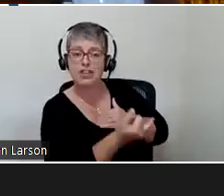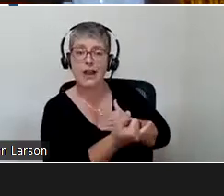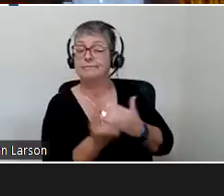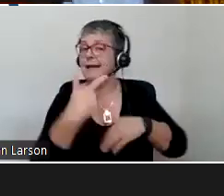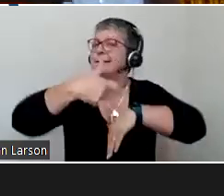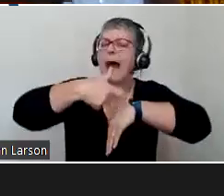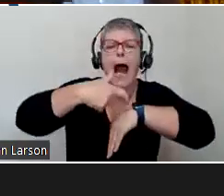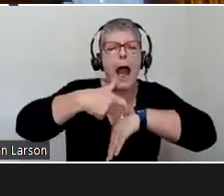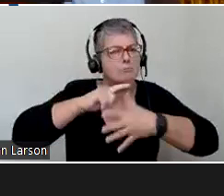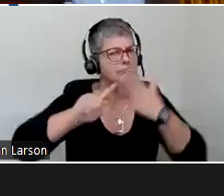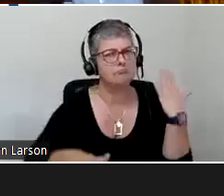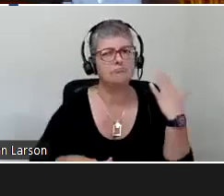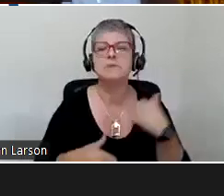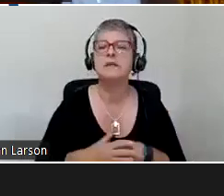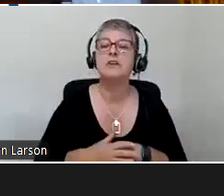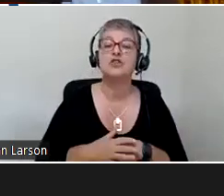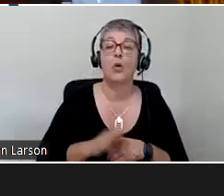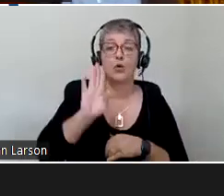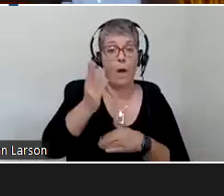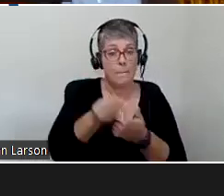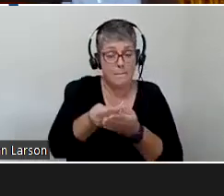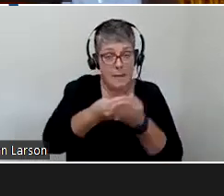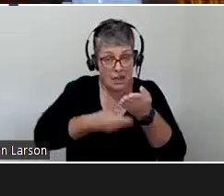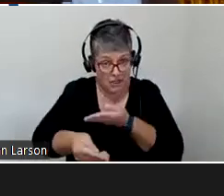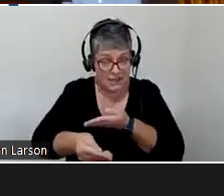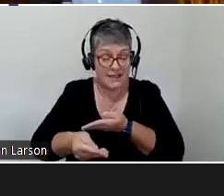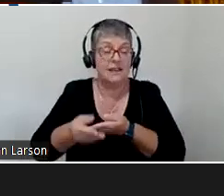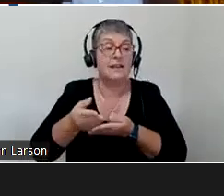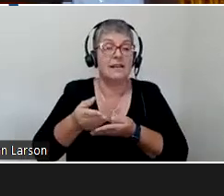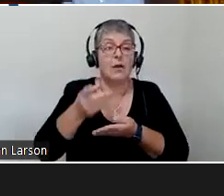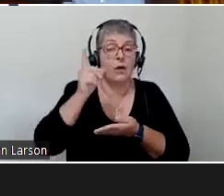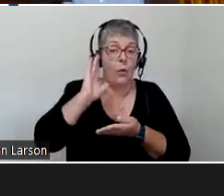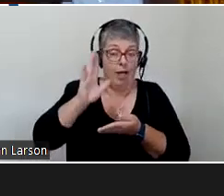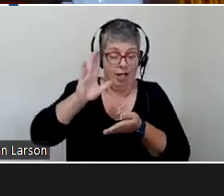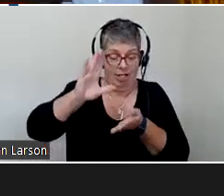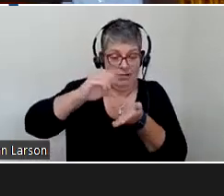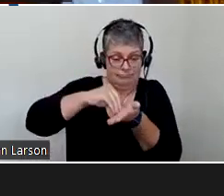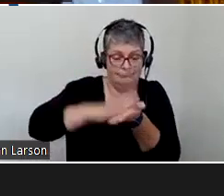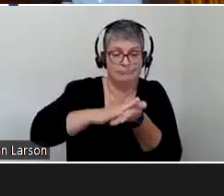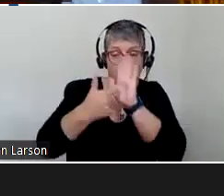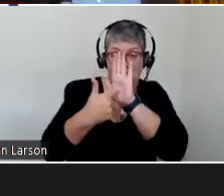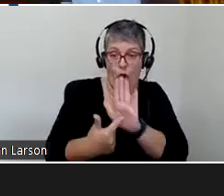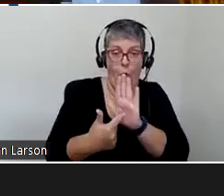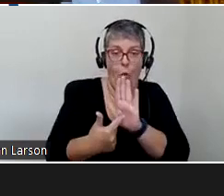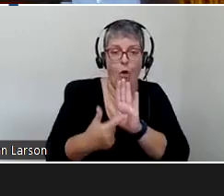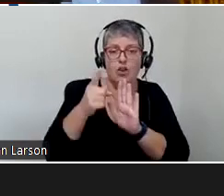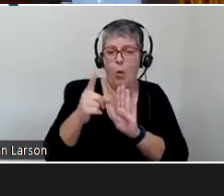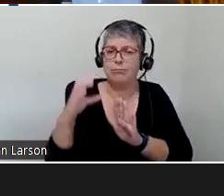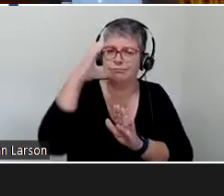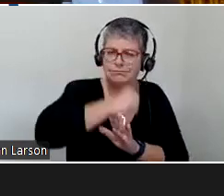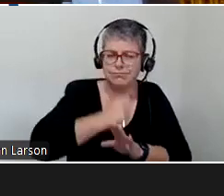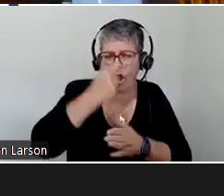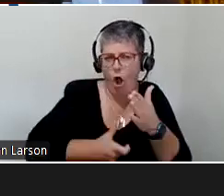your budget, you'll be asked to determine the cash value of those donations. So here's again an example of what that might look